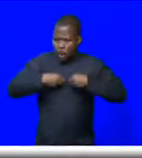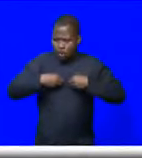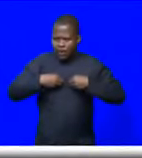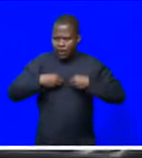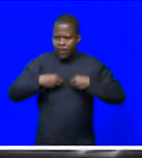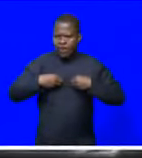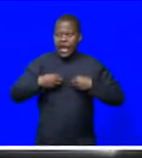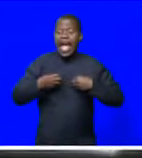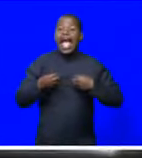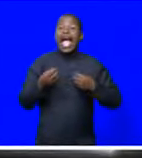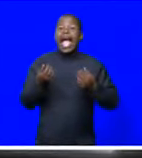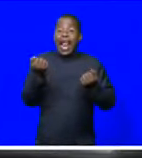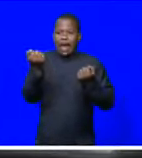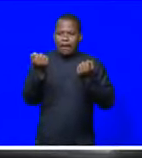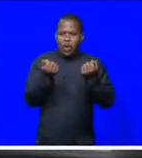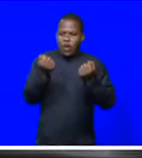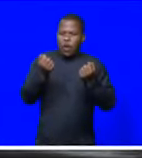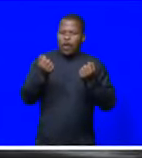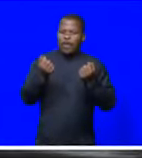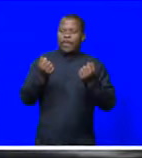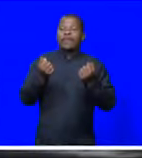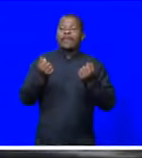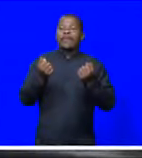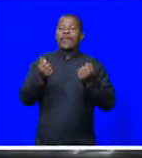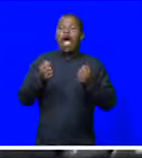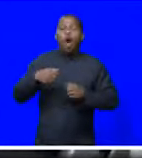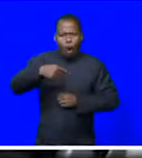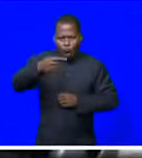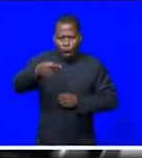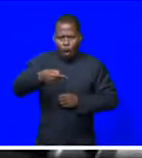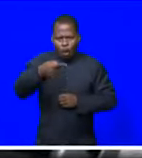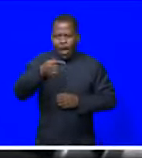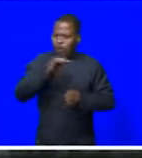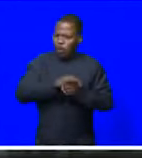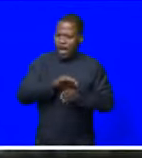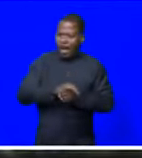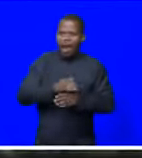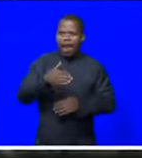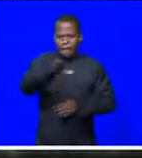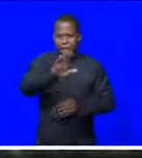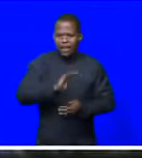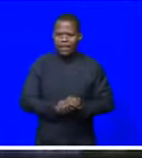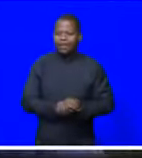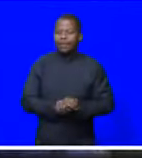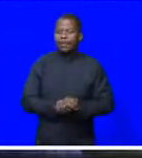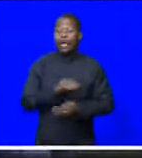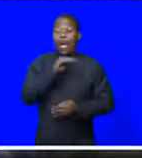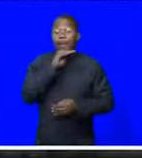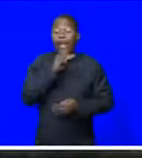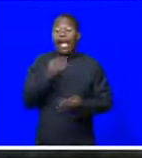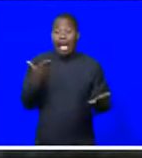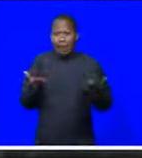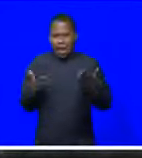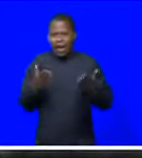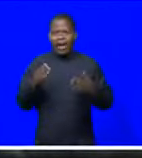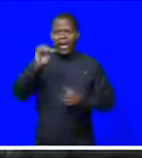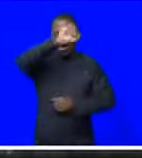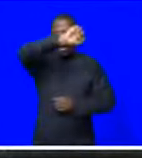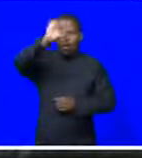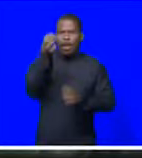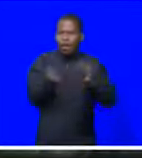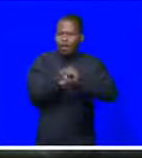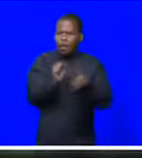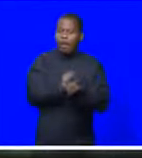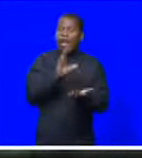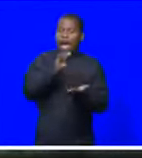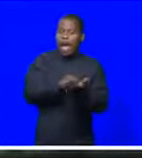sife abadenedise phele ukuthi manje imoto iseselungele ingena emgwacweni ngamla beyivele inato into inkinga noma mhlawumbe nje ibe icala